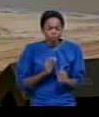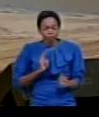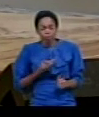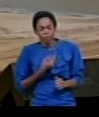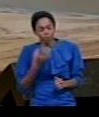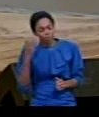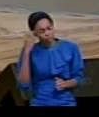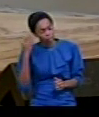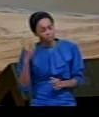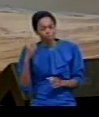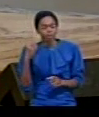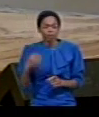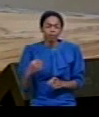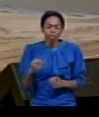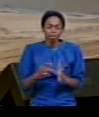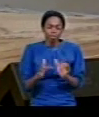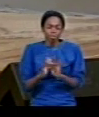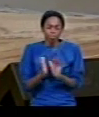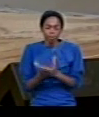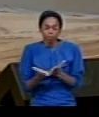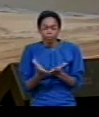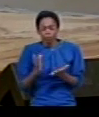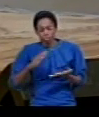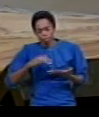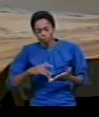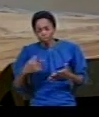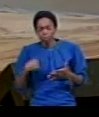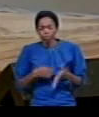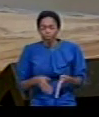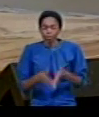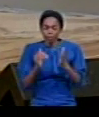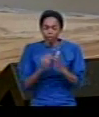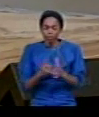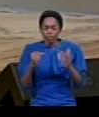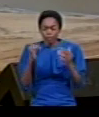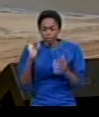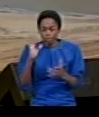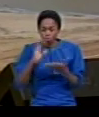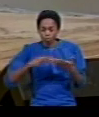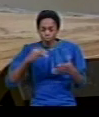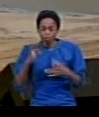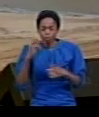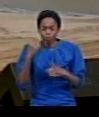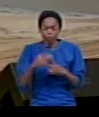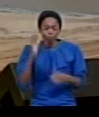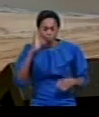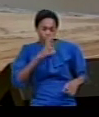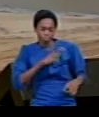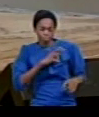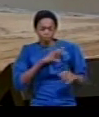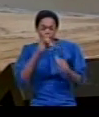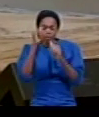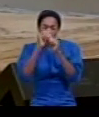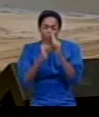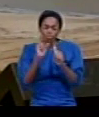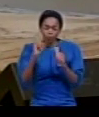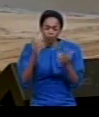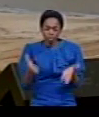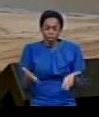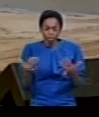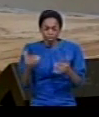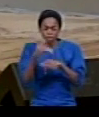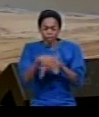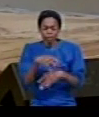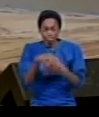to the Bible study. We're asking, O Lord, that the study of your word will profit everyone here